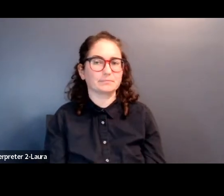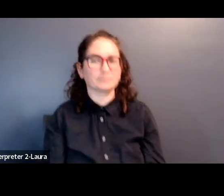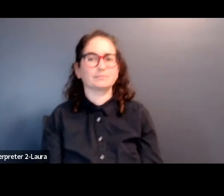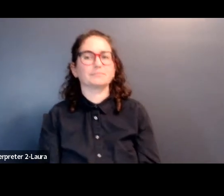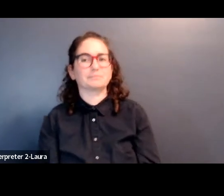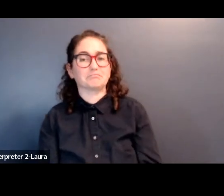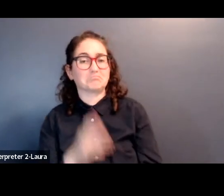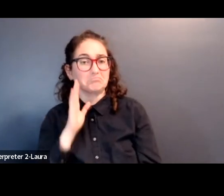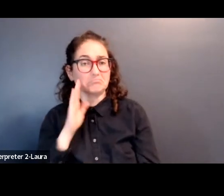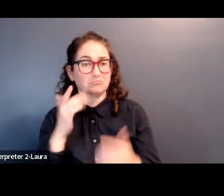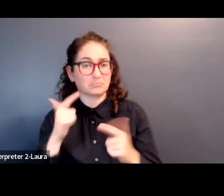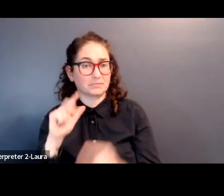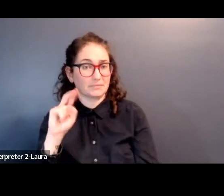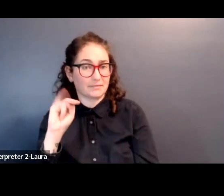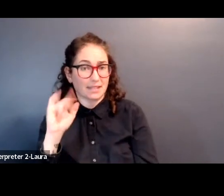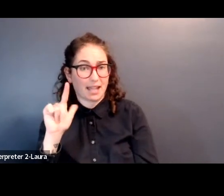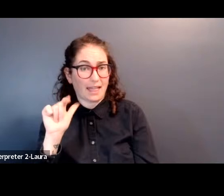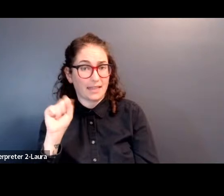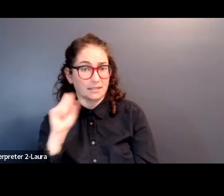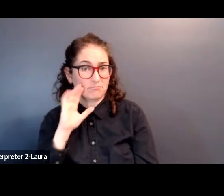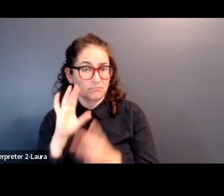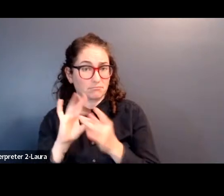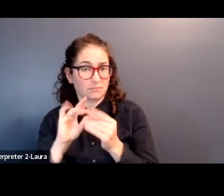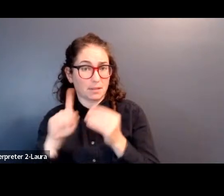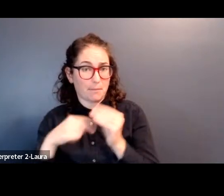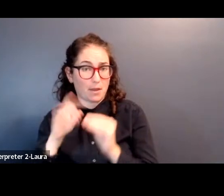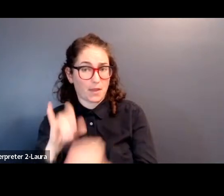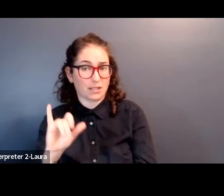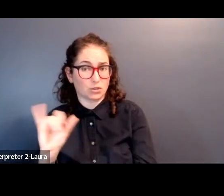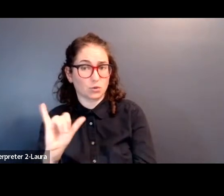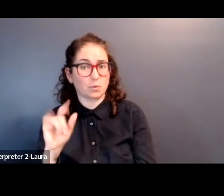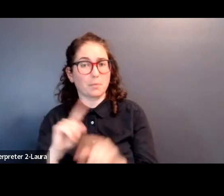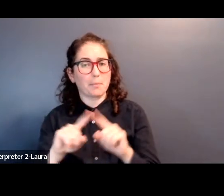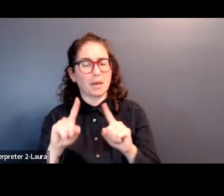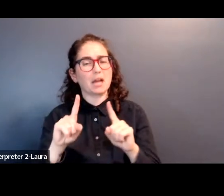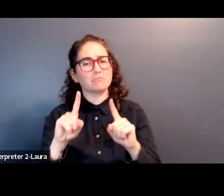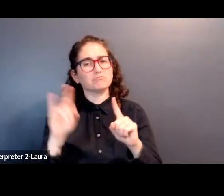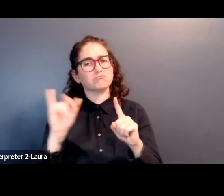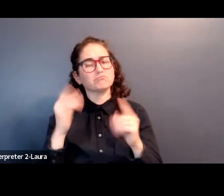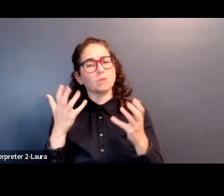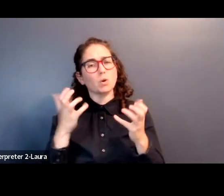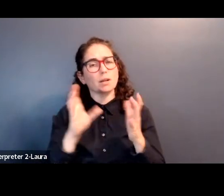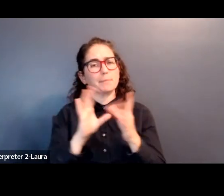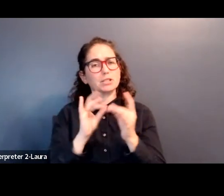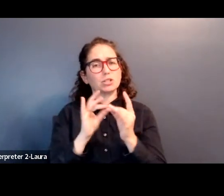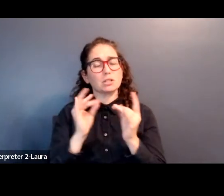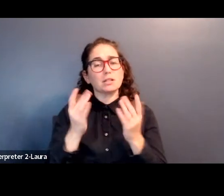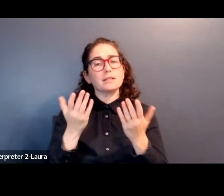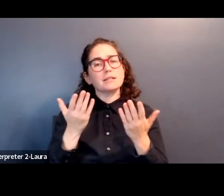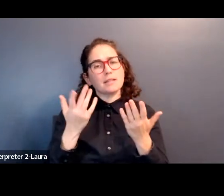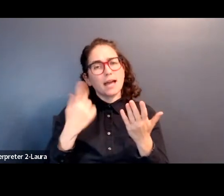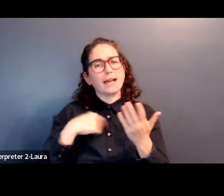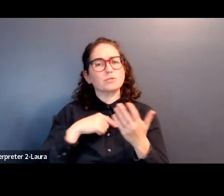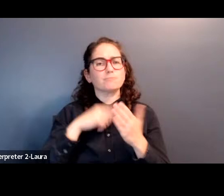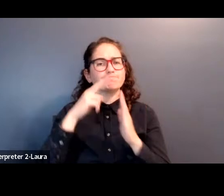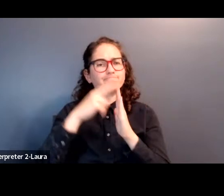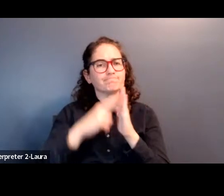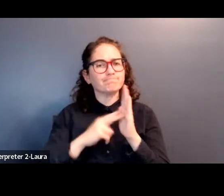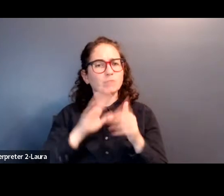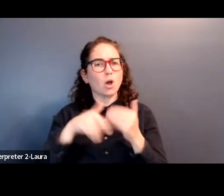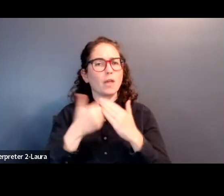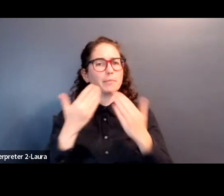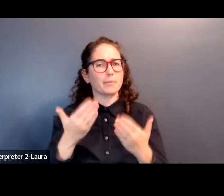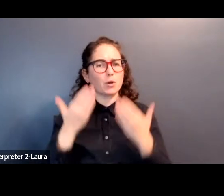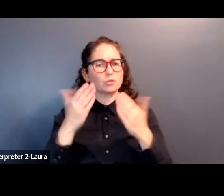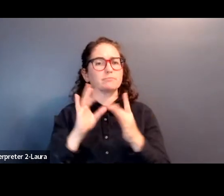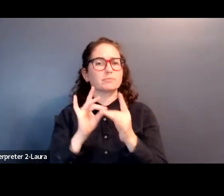let Nihilus speak to this as well. But I do want to say that as we're looking at all these proposals, we are working